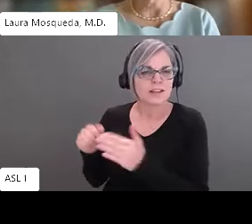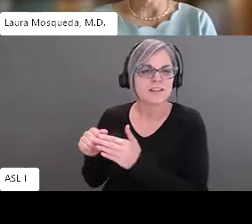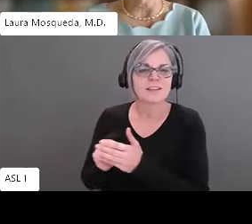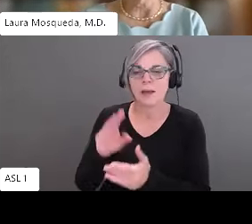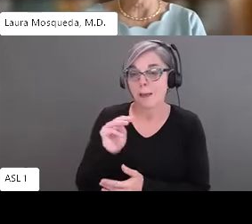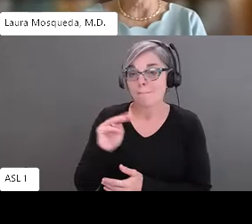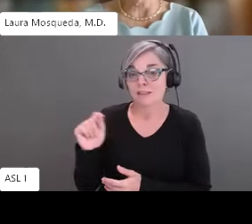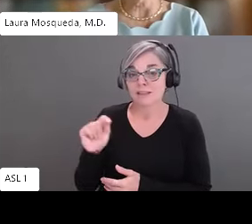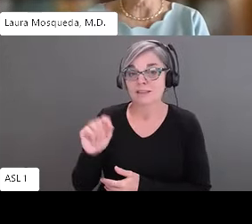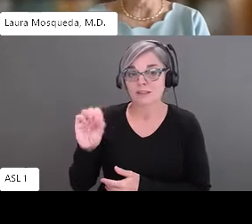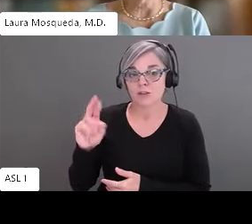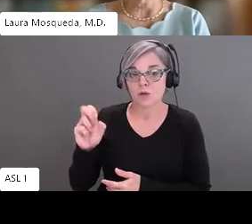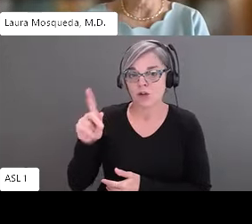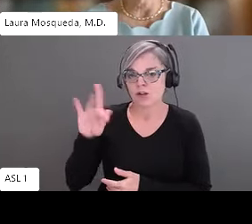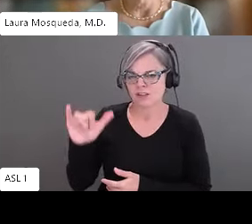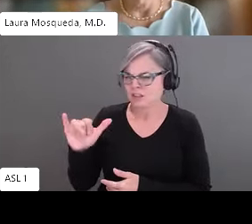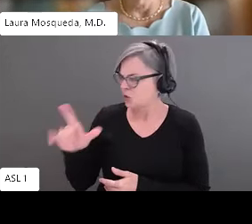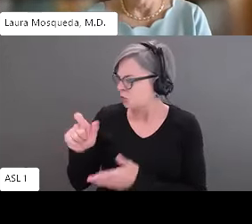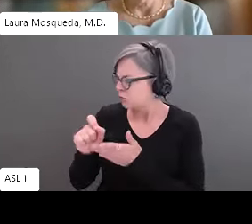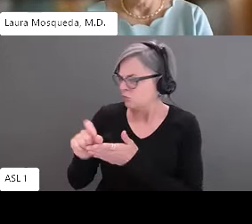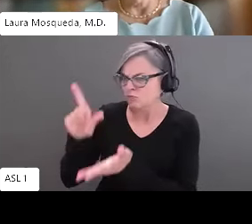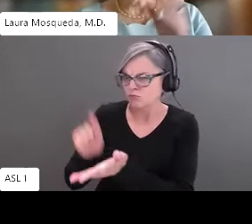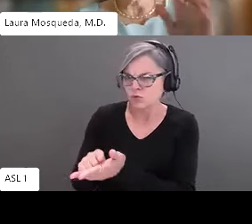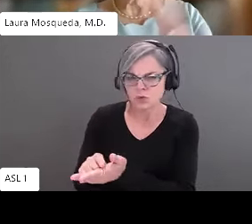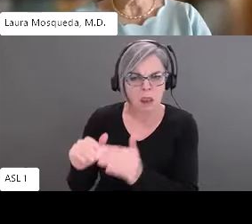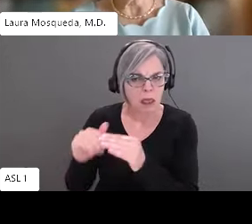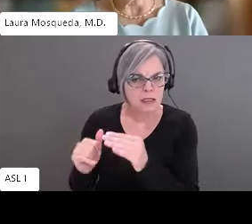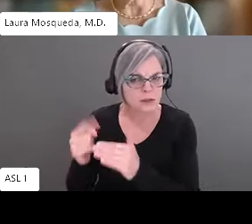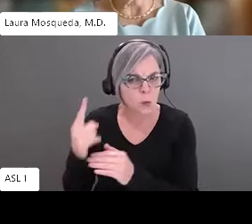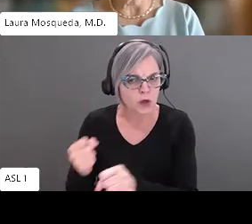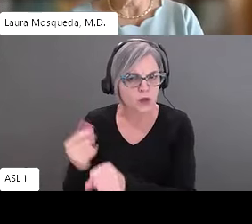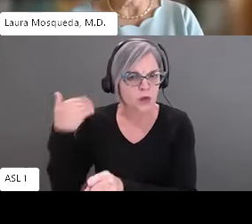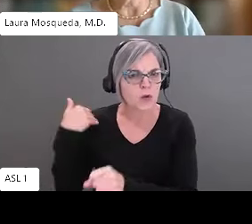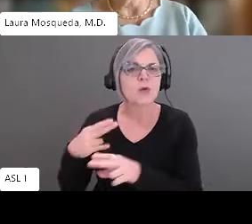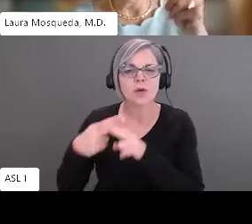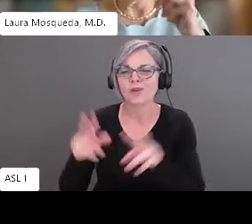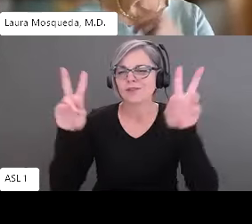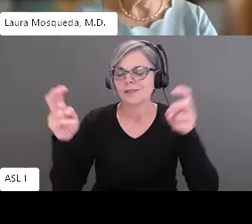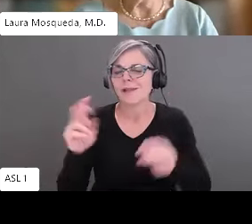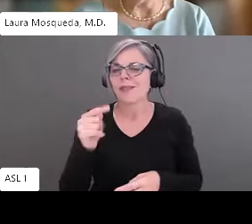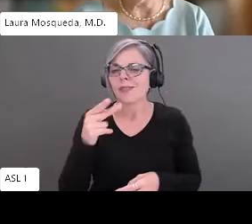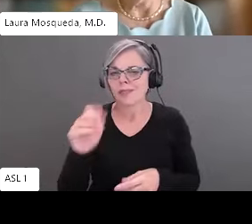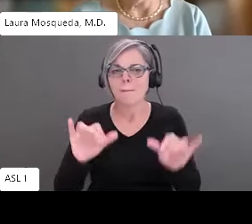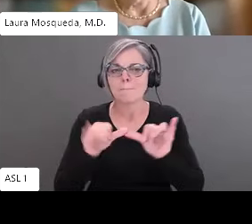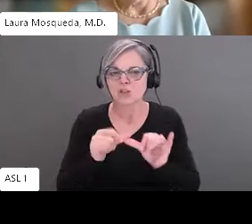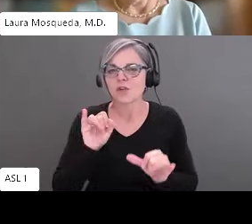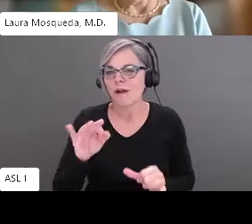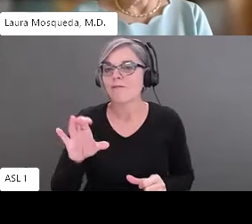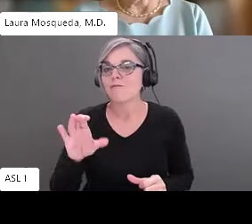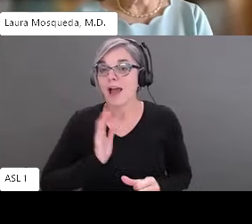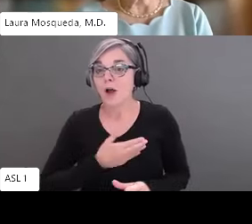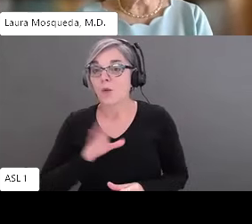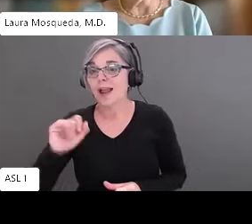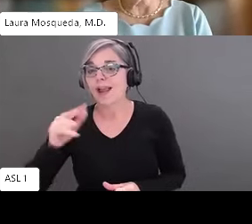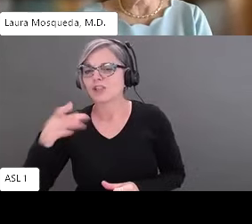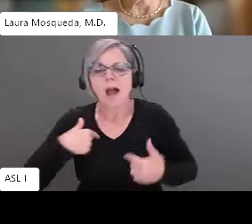than a year ago, called The Measure of Our Age. Despite the fact that I'm in it in parts, it's a very good book.